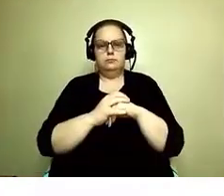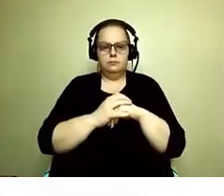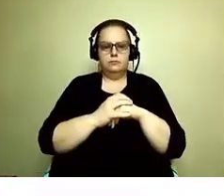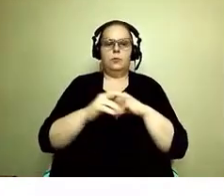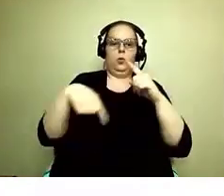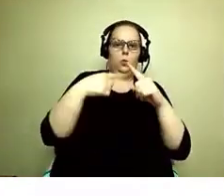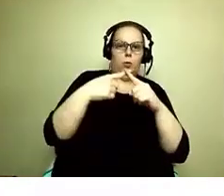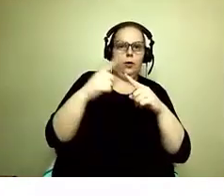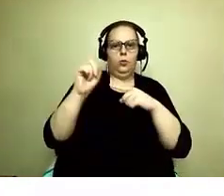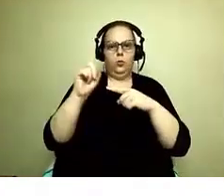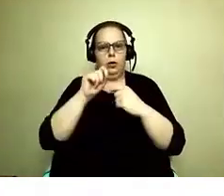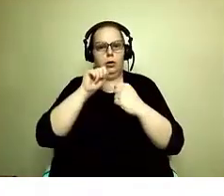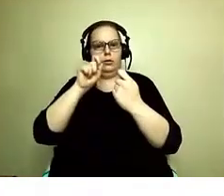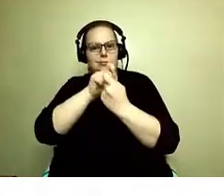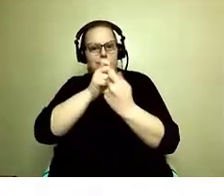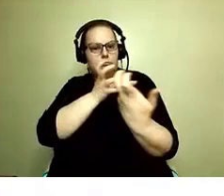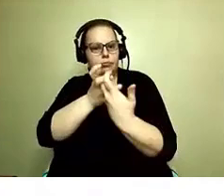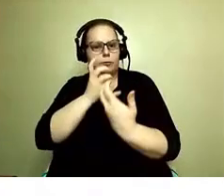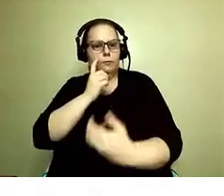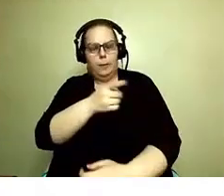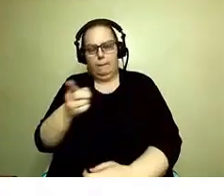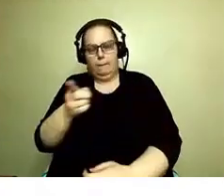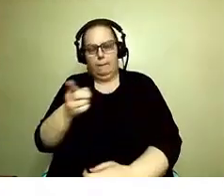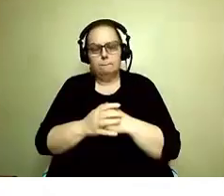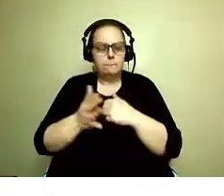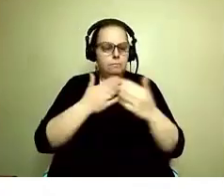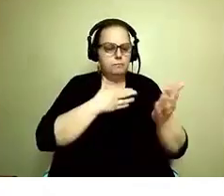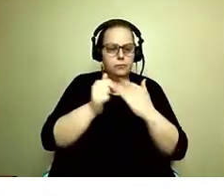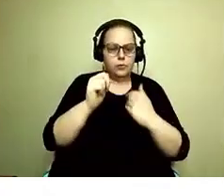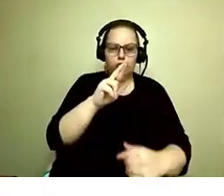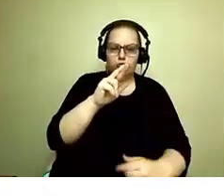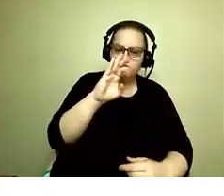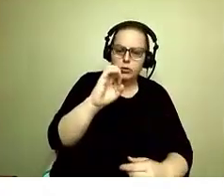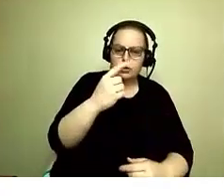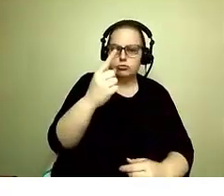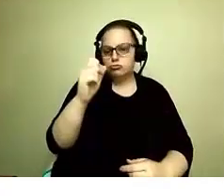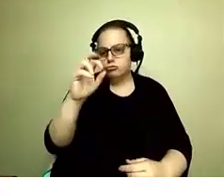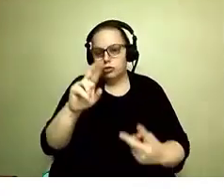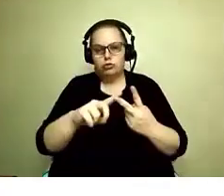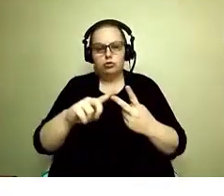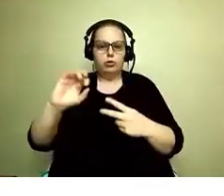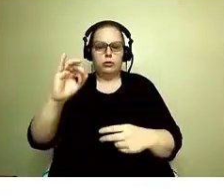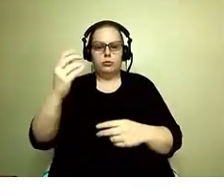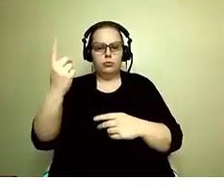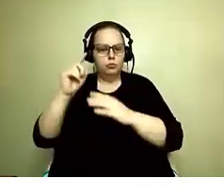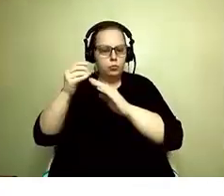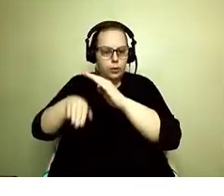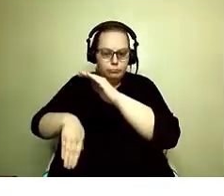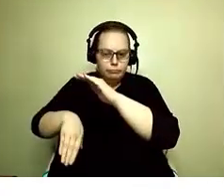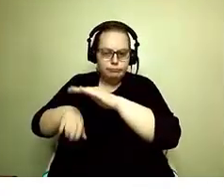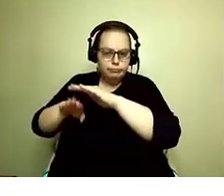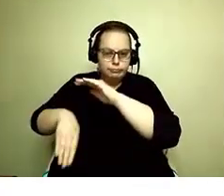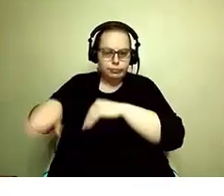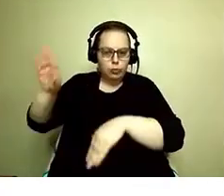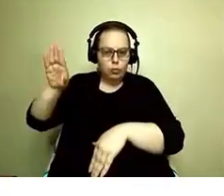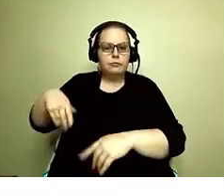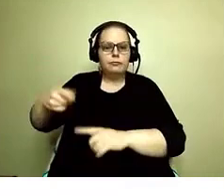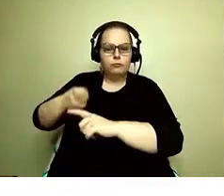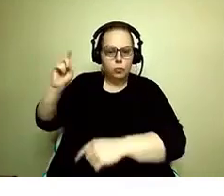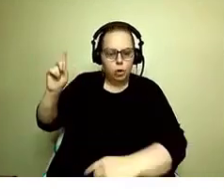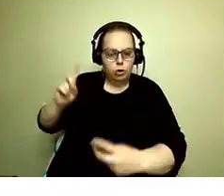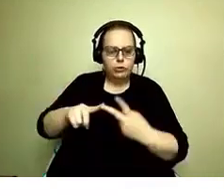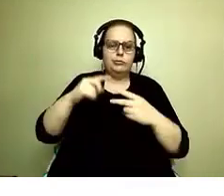it, across race, gender, ethnicity, language, ability, sexual orientation, family